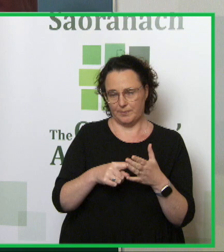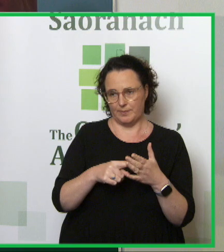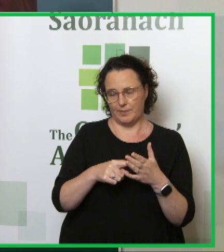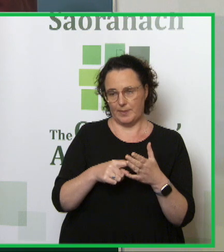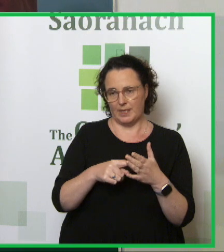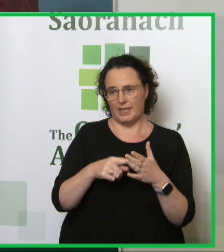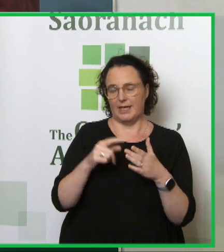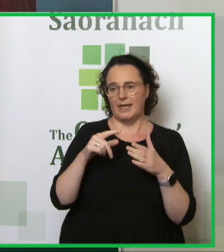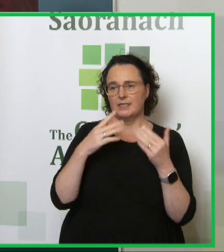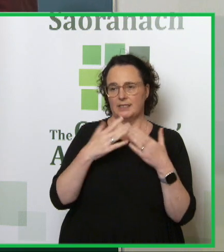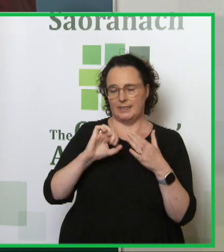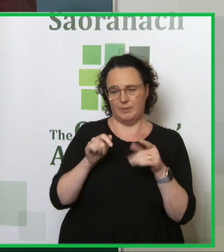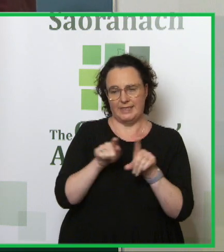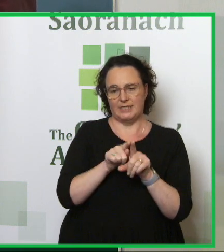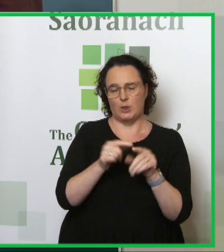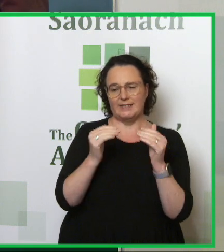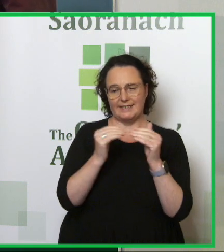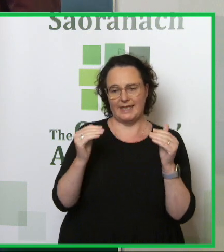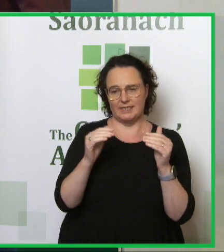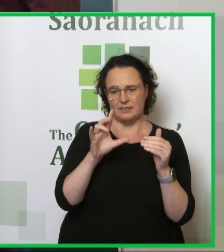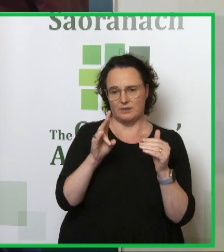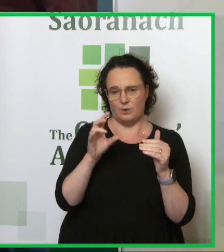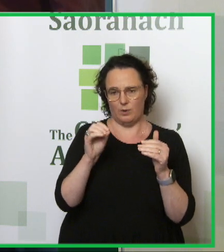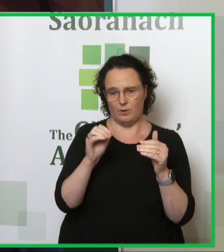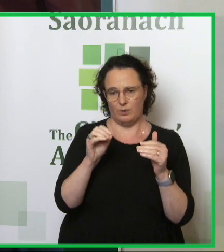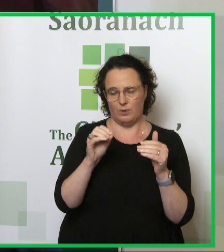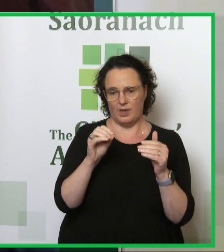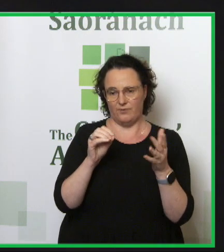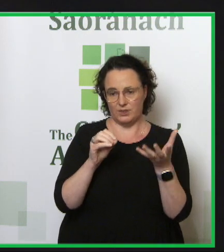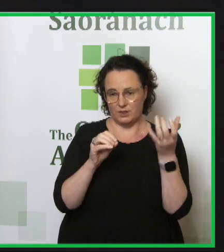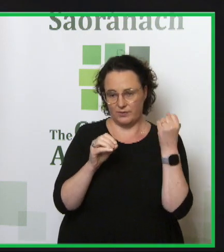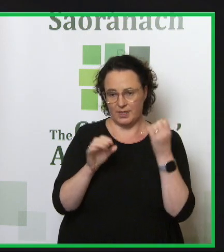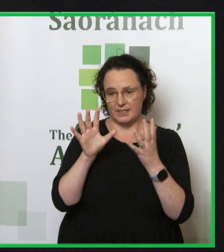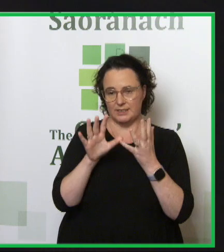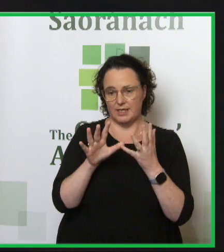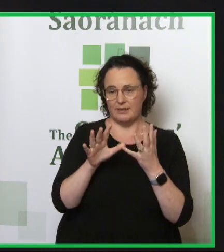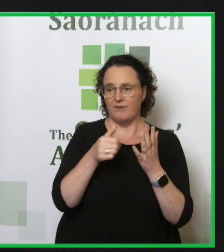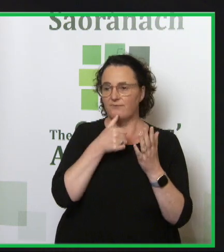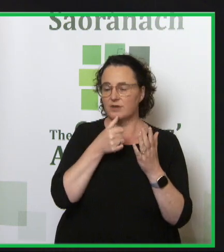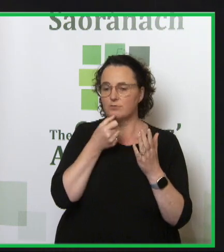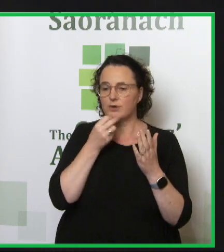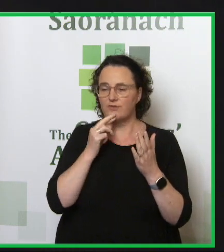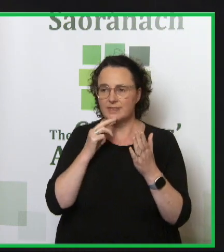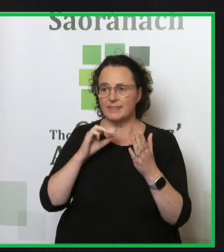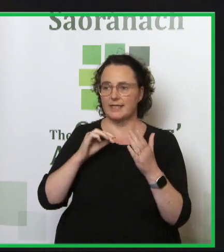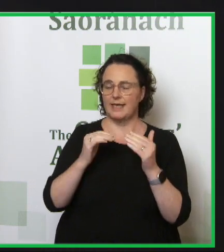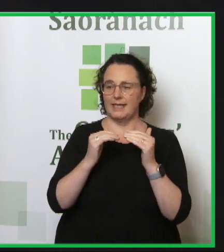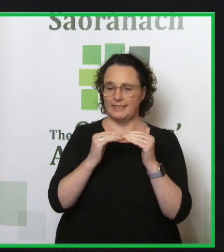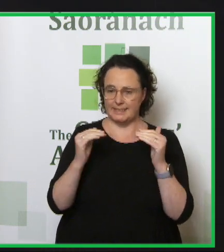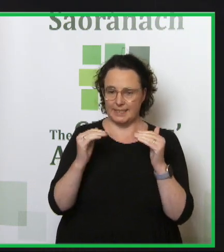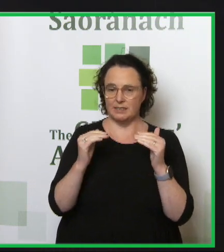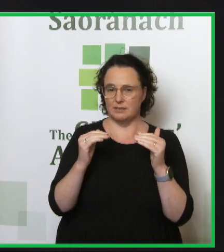ballot paper for the option that you're looking at here, there was 10 people gave a first preference to status quo, and they gave their